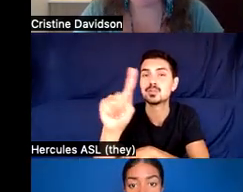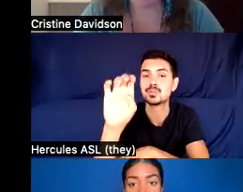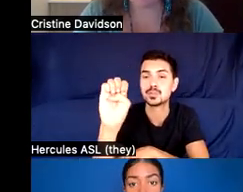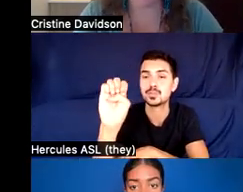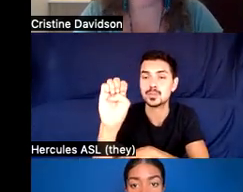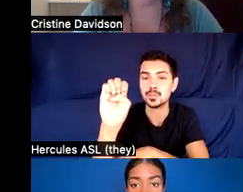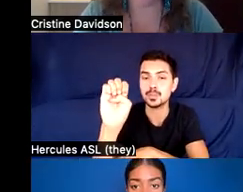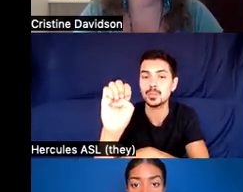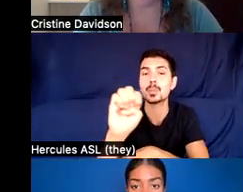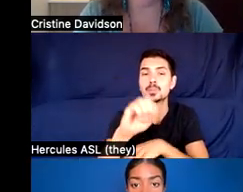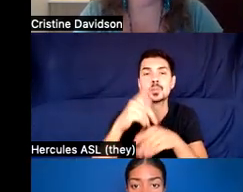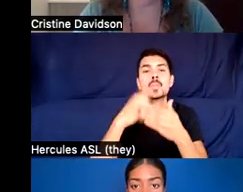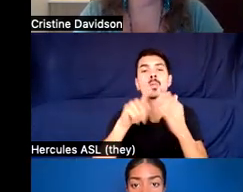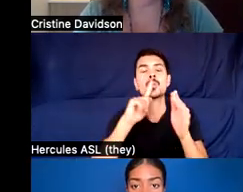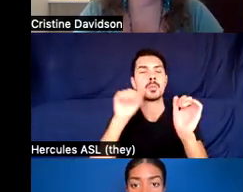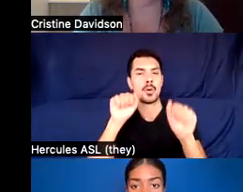the possibilities here?